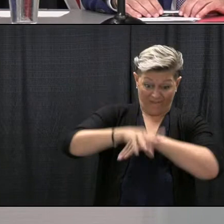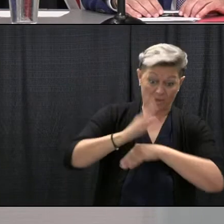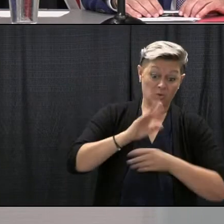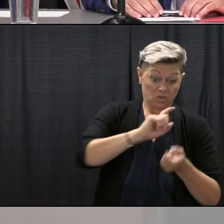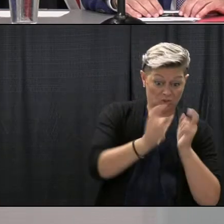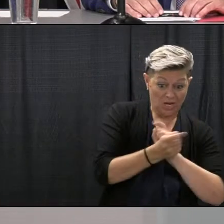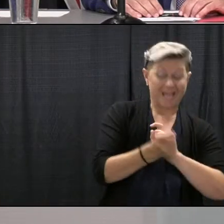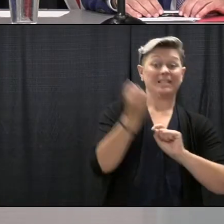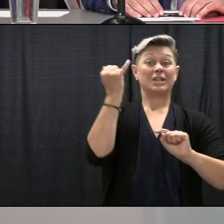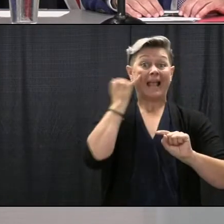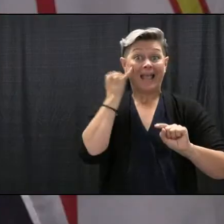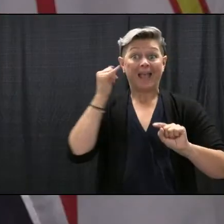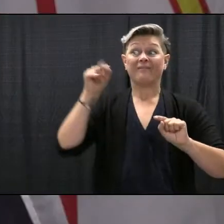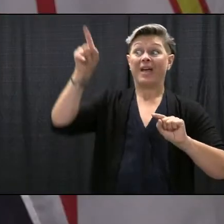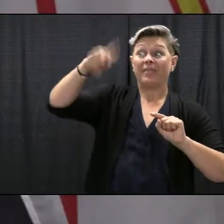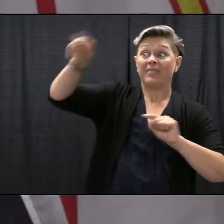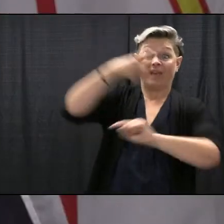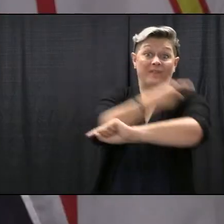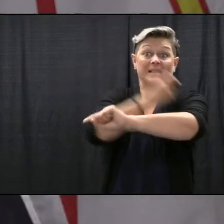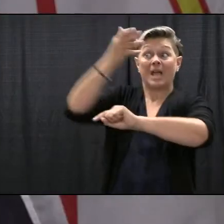in?